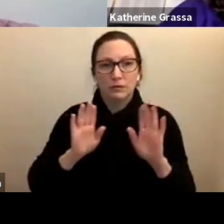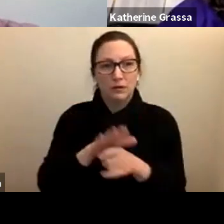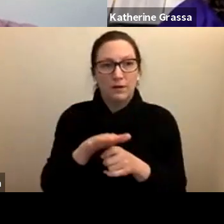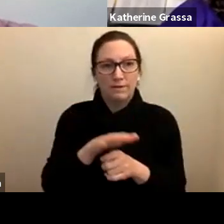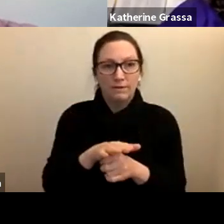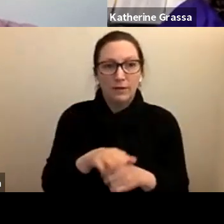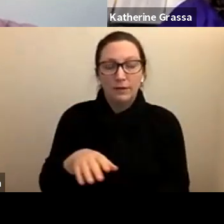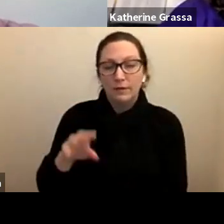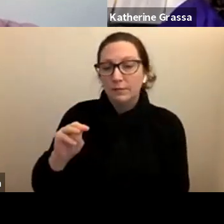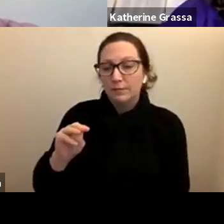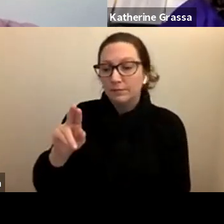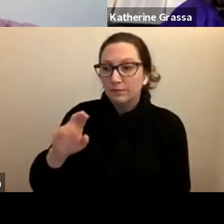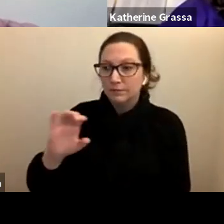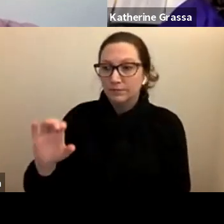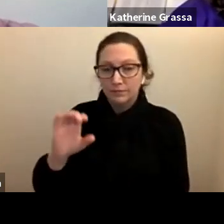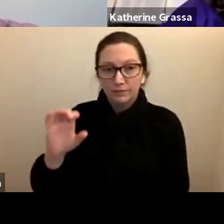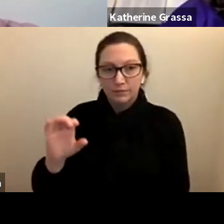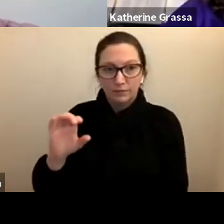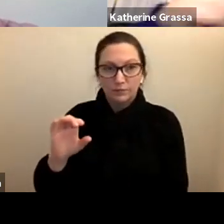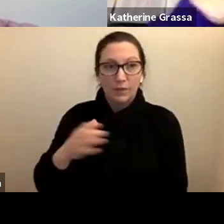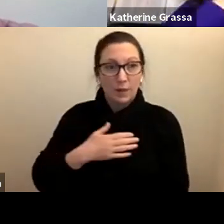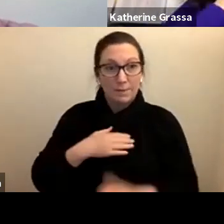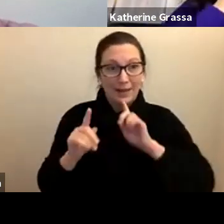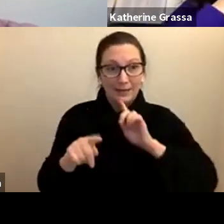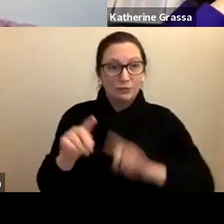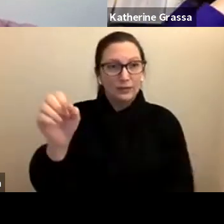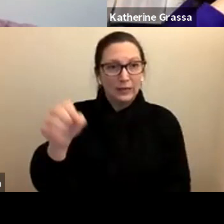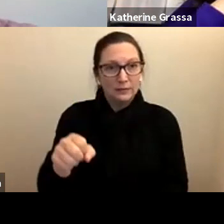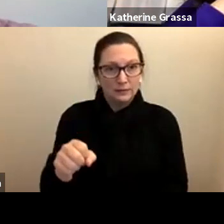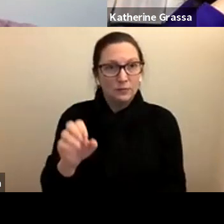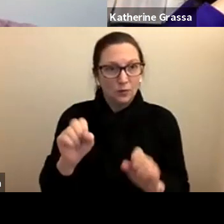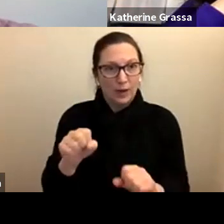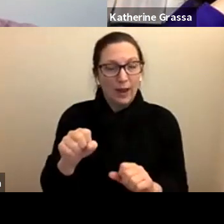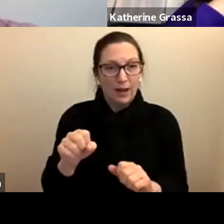I think during the answer I would give is yes.